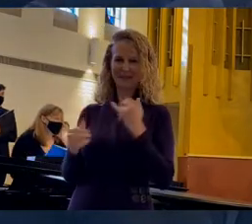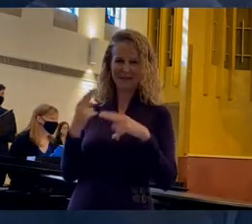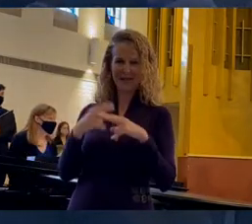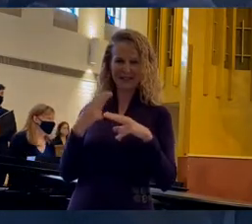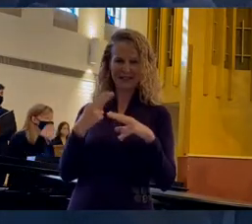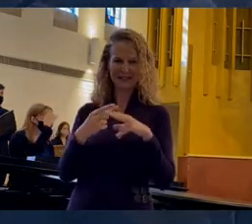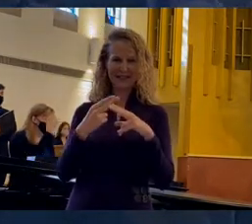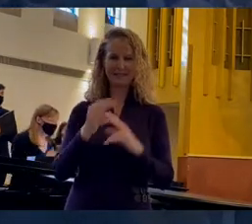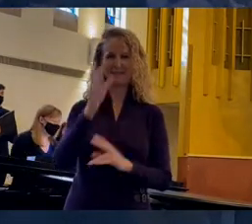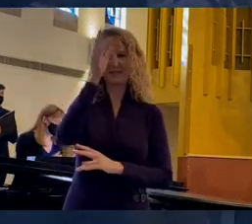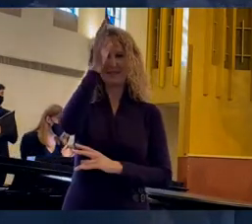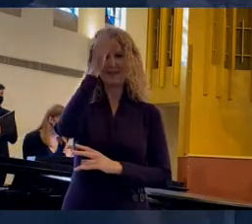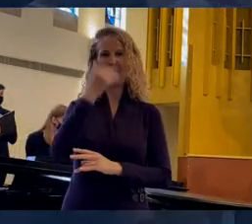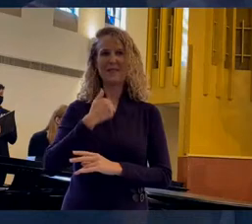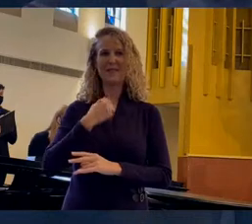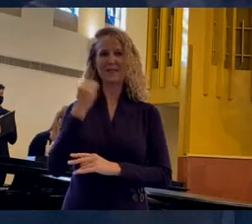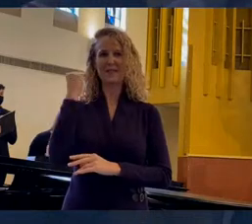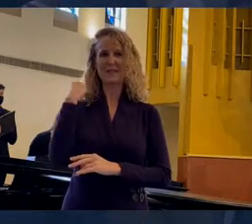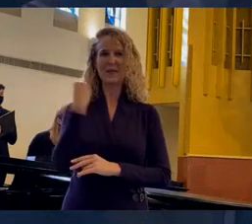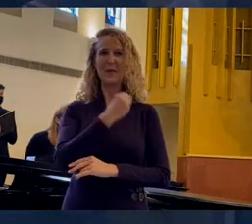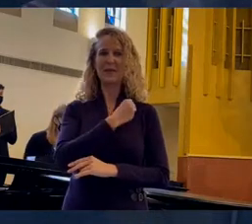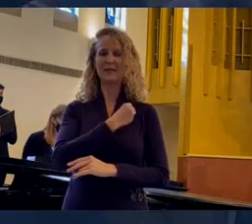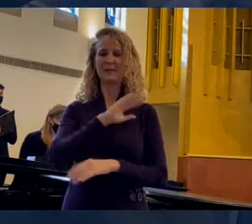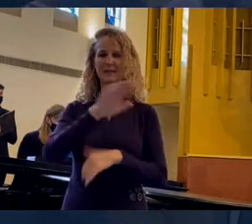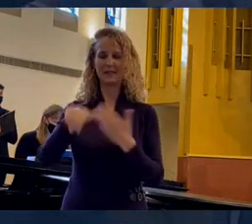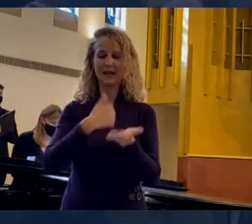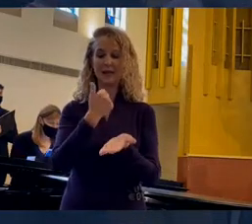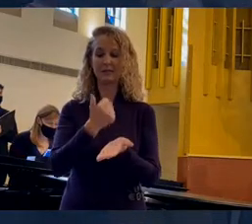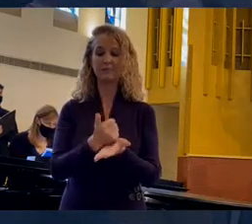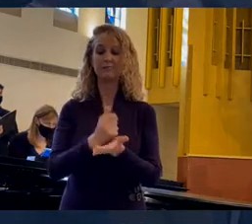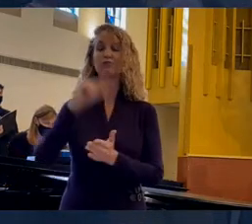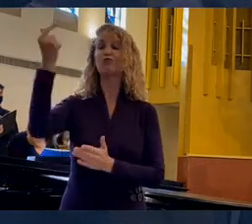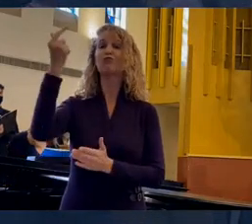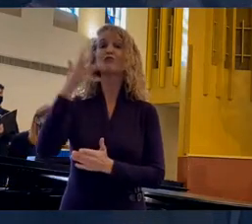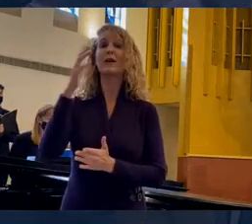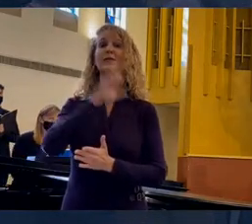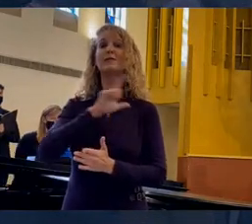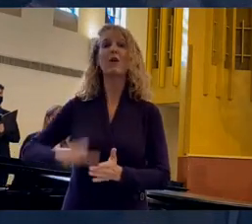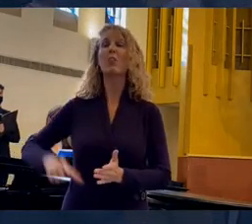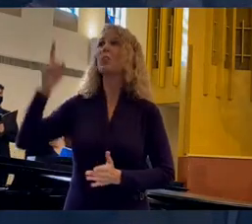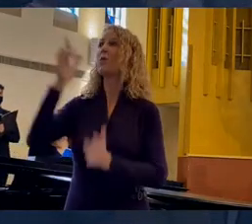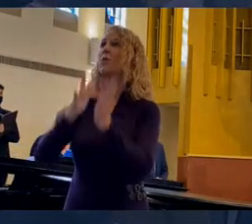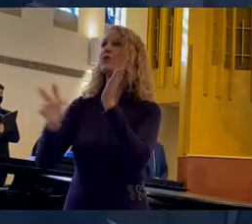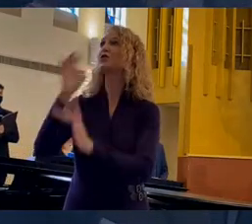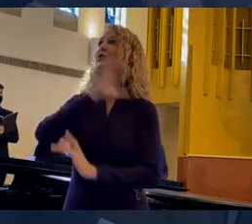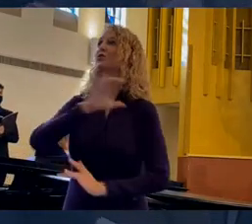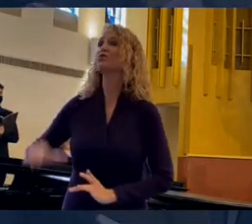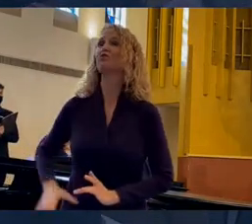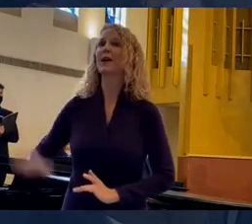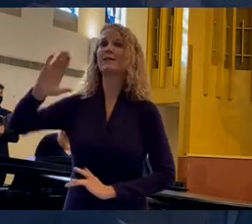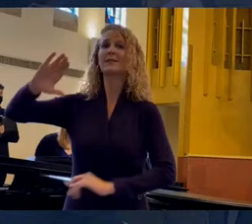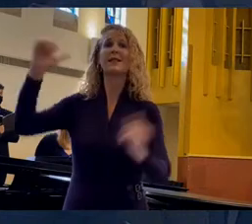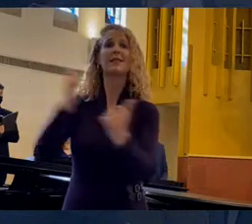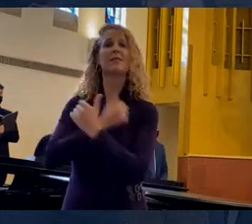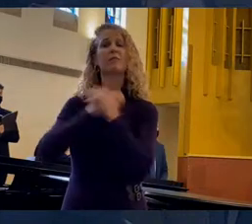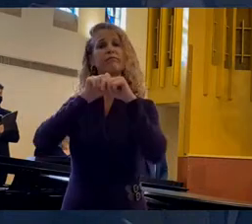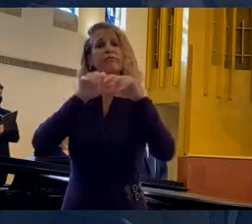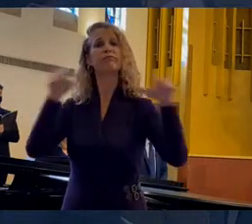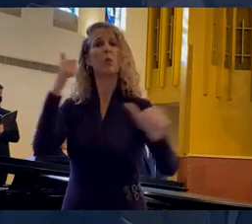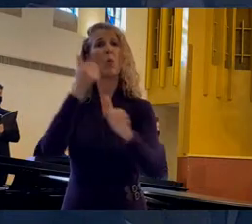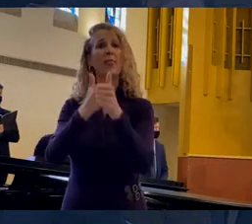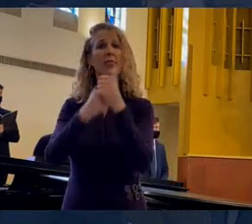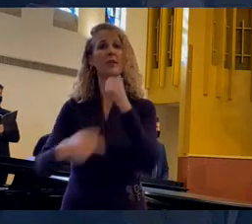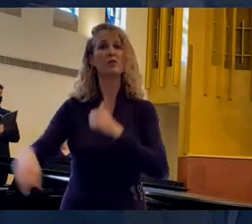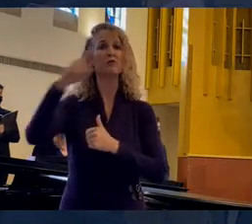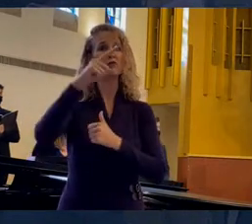In the name of the Father, and of the Son, and of the Holy Spirit. The grace of our Lord Jesus Christ, the love of God, and the communion of the Holy Spirit be with each